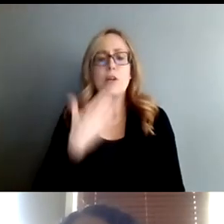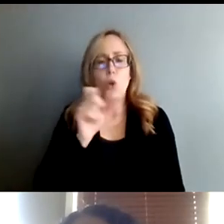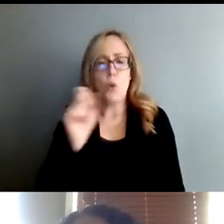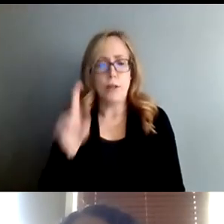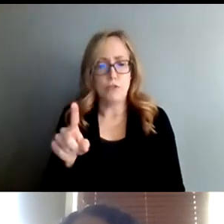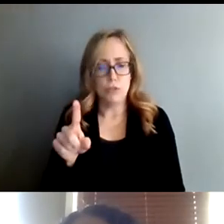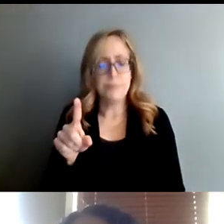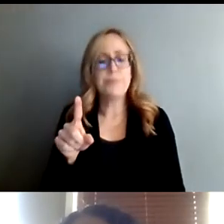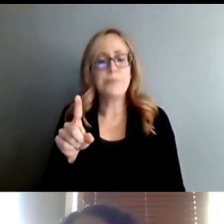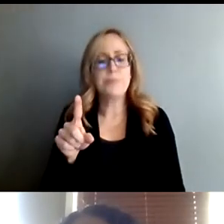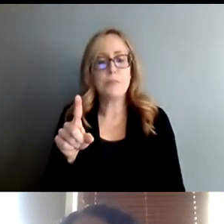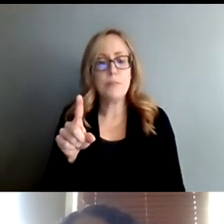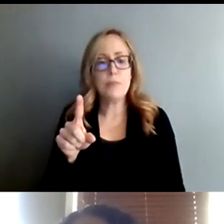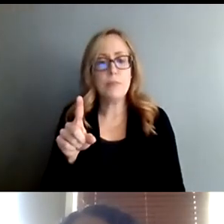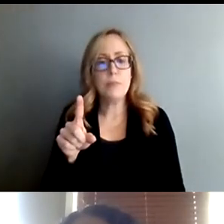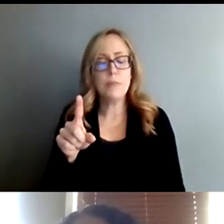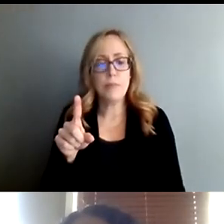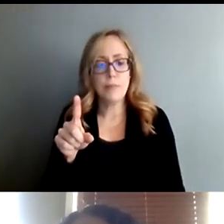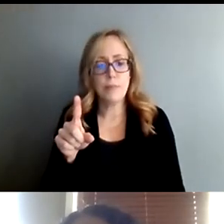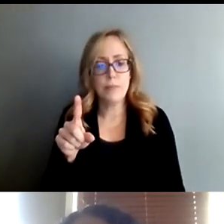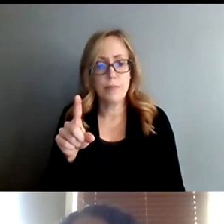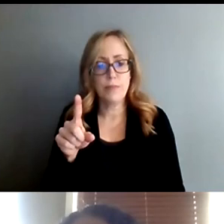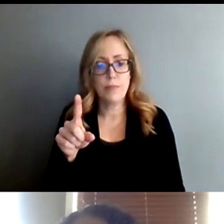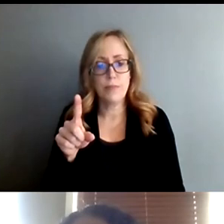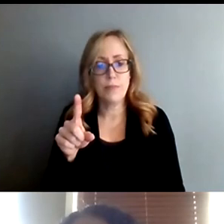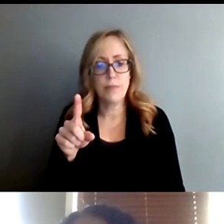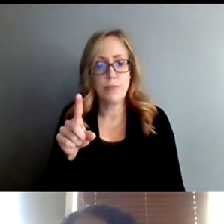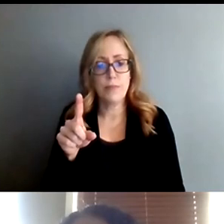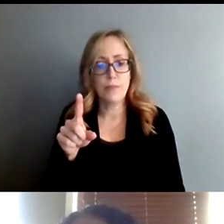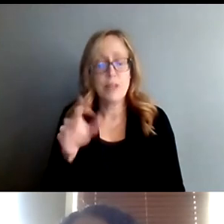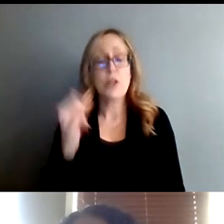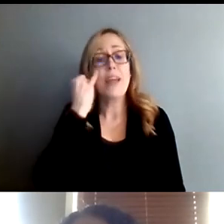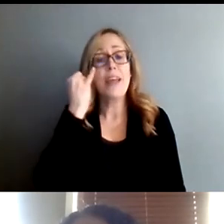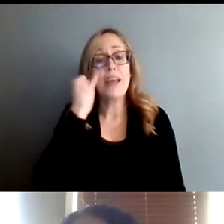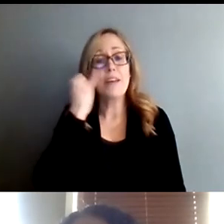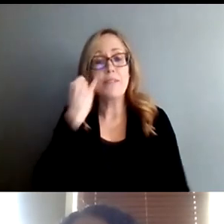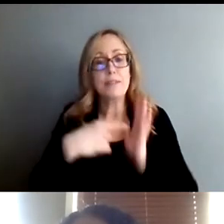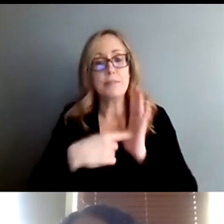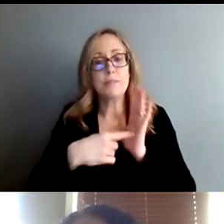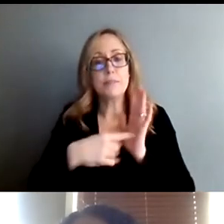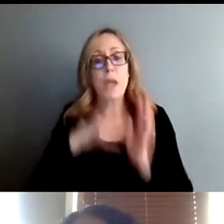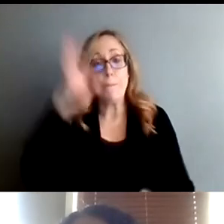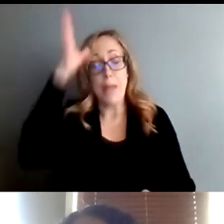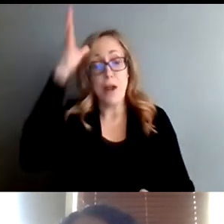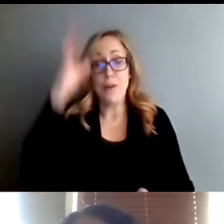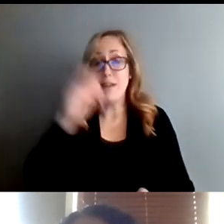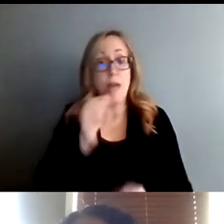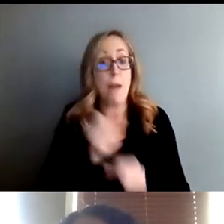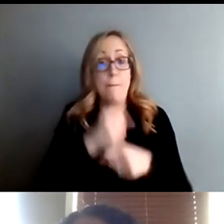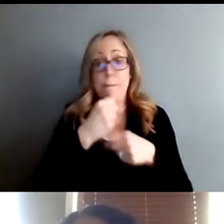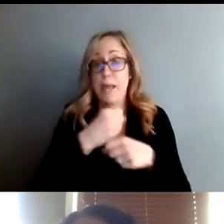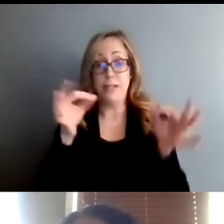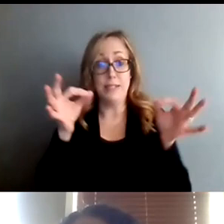is the default decision made by the schools if a parent does not make a decision or does not communicate